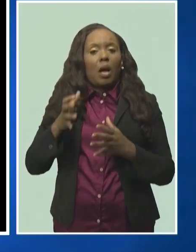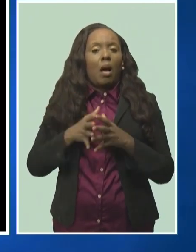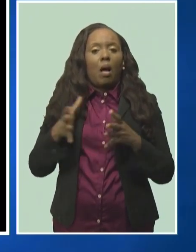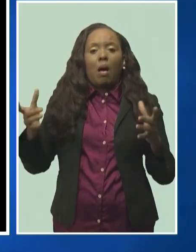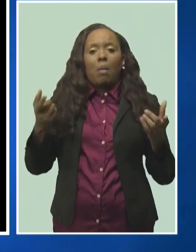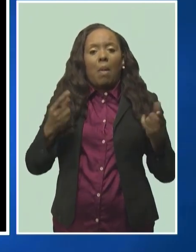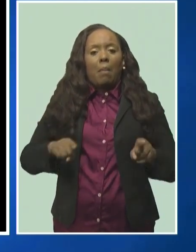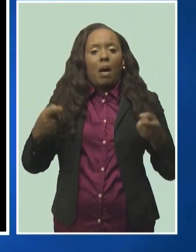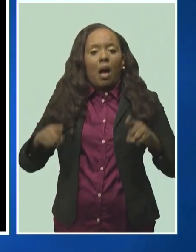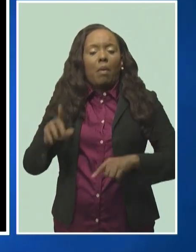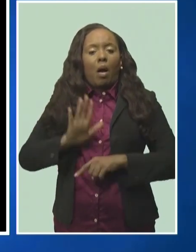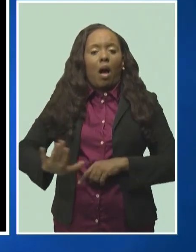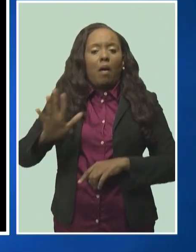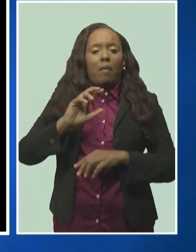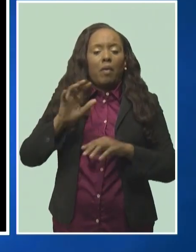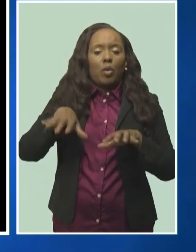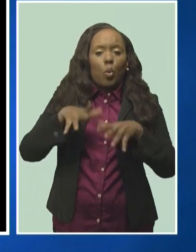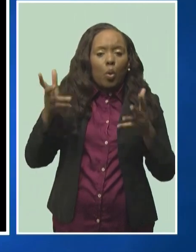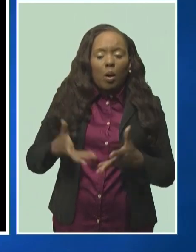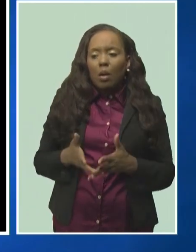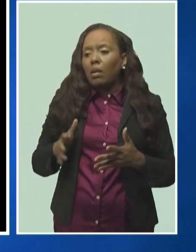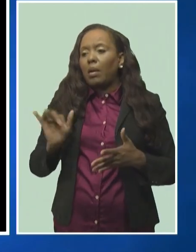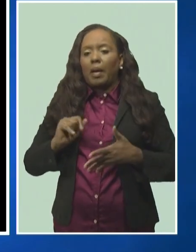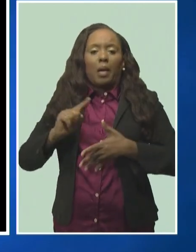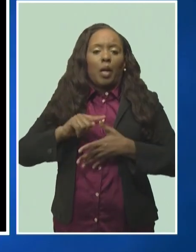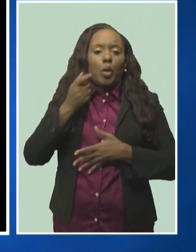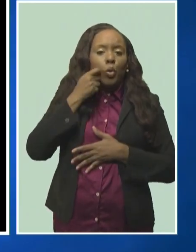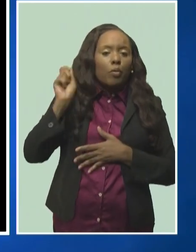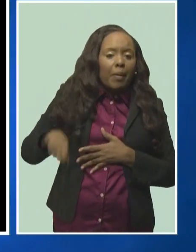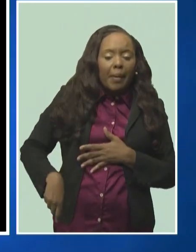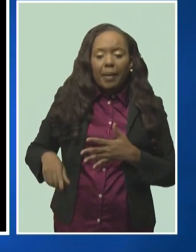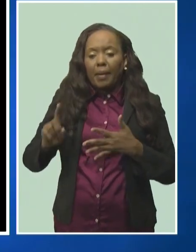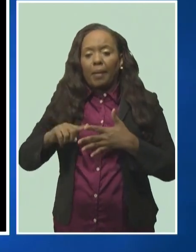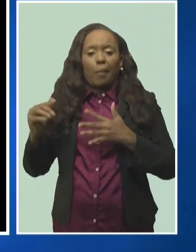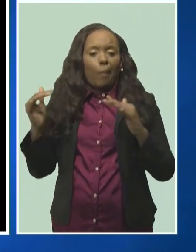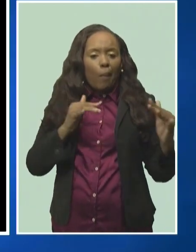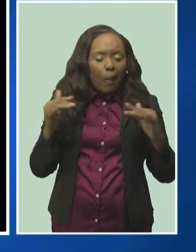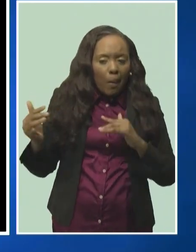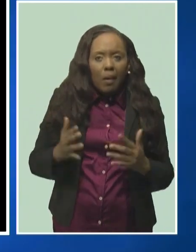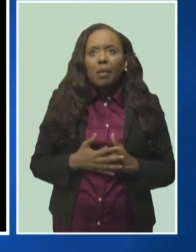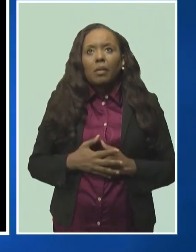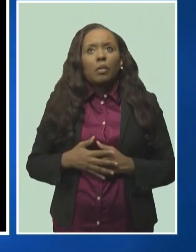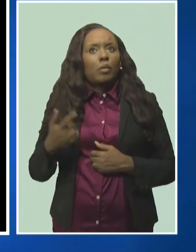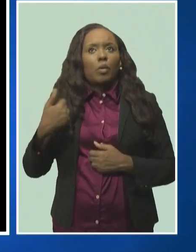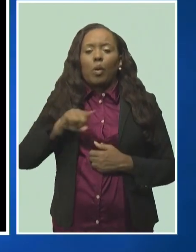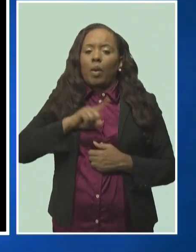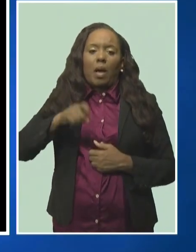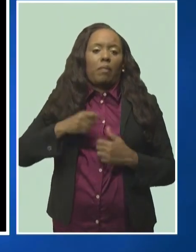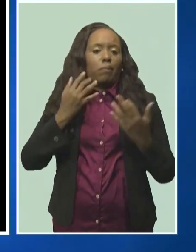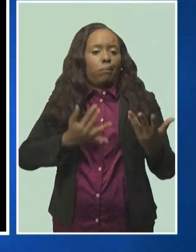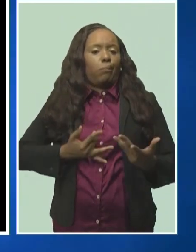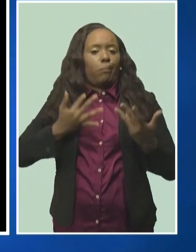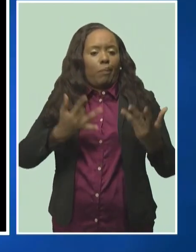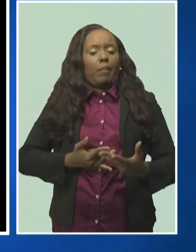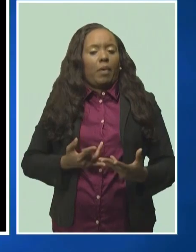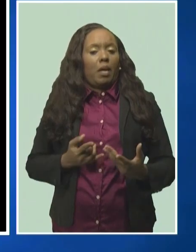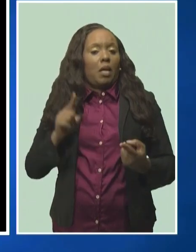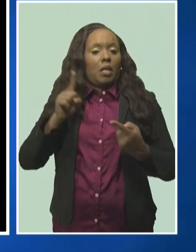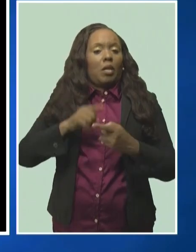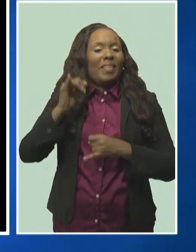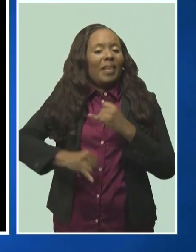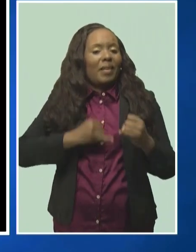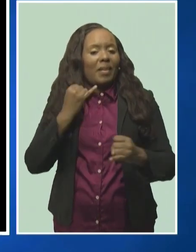matters going on, which everybody will say is important. So we, like everybody else, have to get in line. Of course, we want ours to have